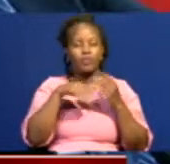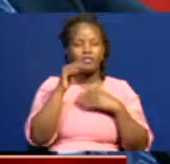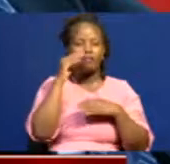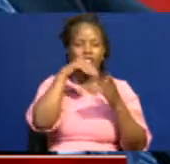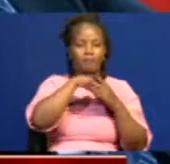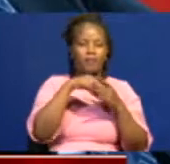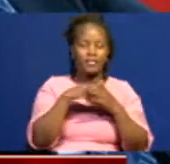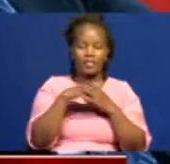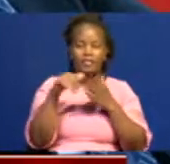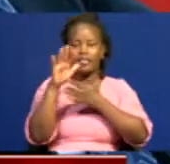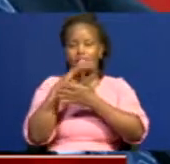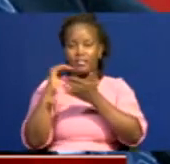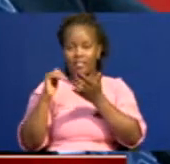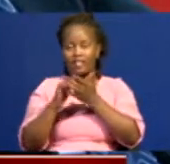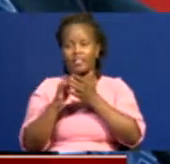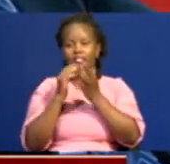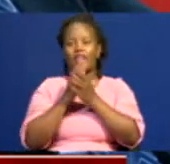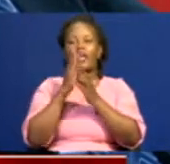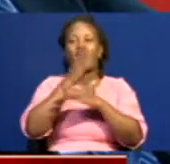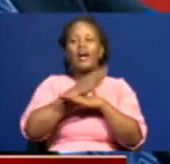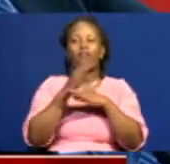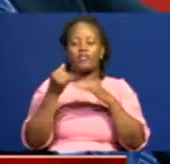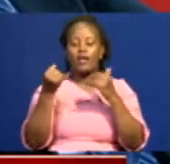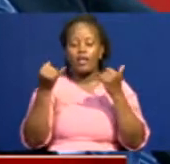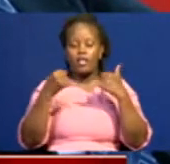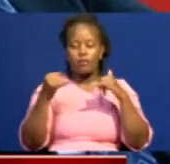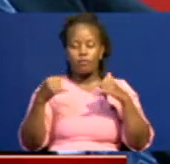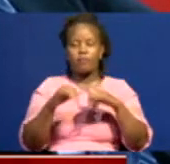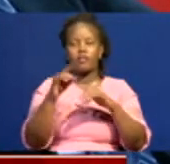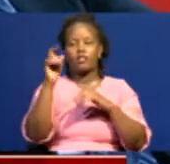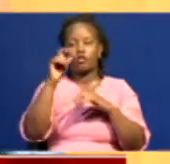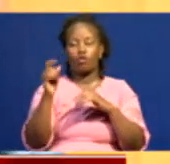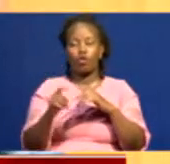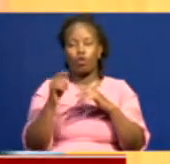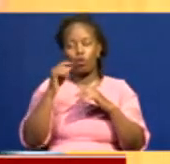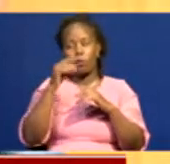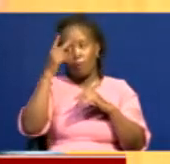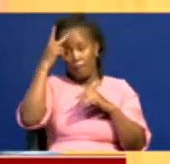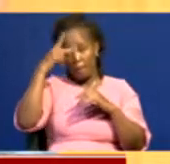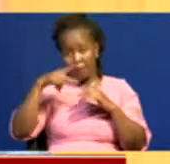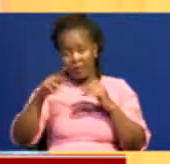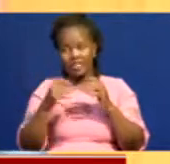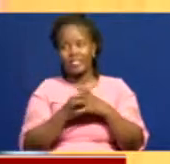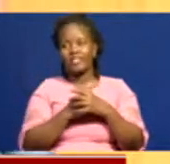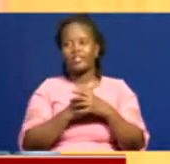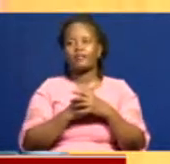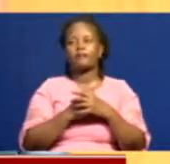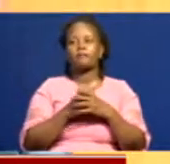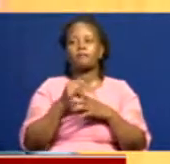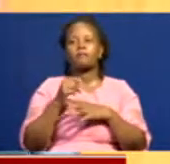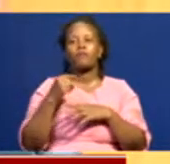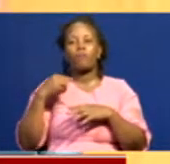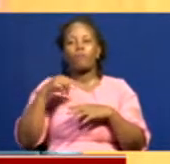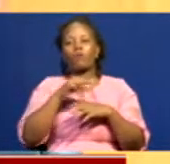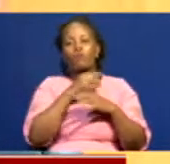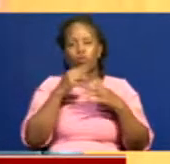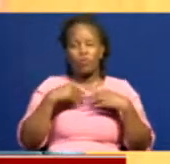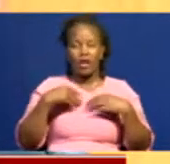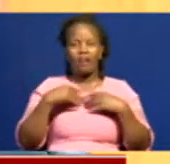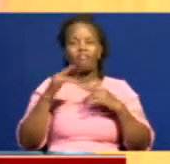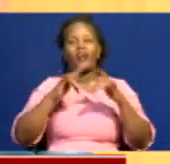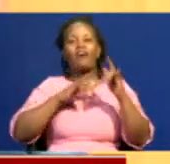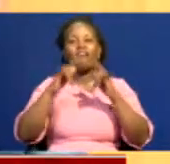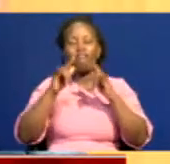Nairobi International Finance Center, and implement the local content policy. That means bringing foreign exchange to